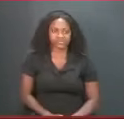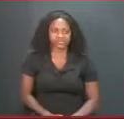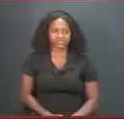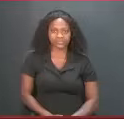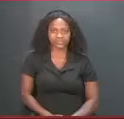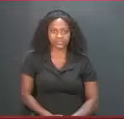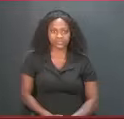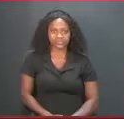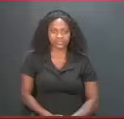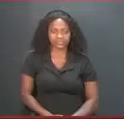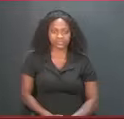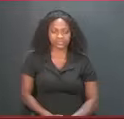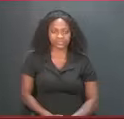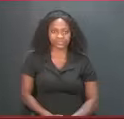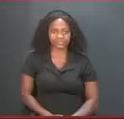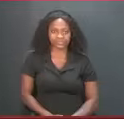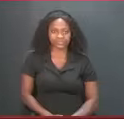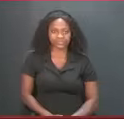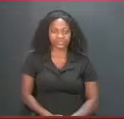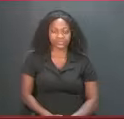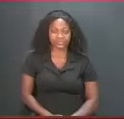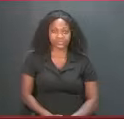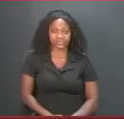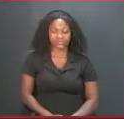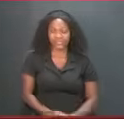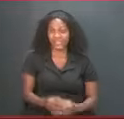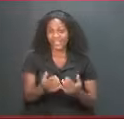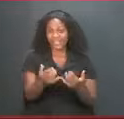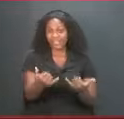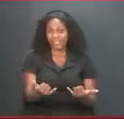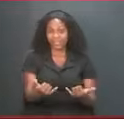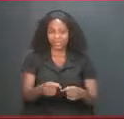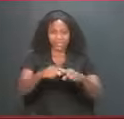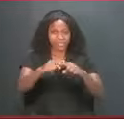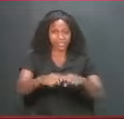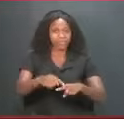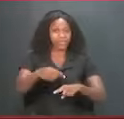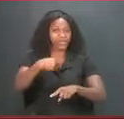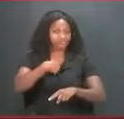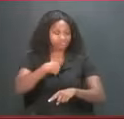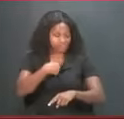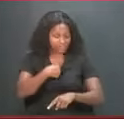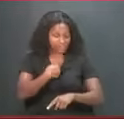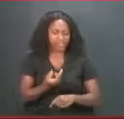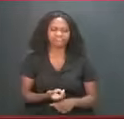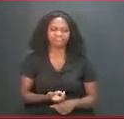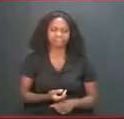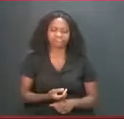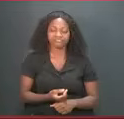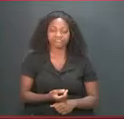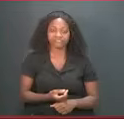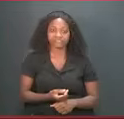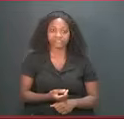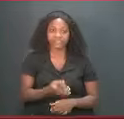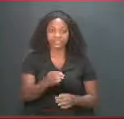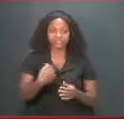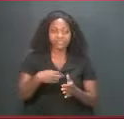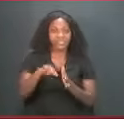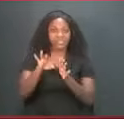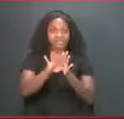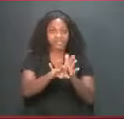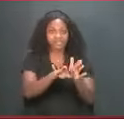What is now left is for me to determine whether to call for head